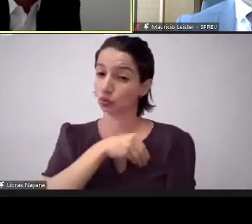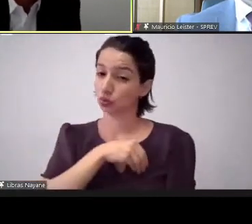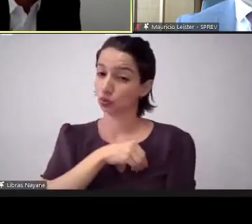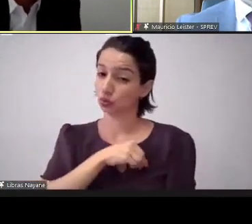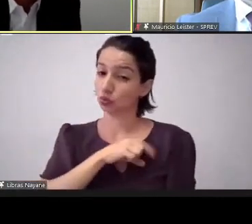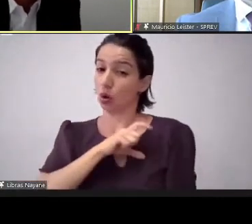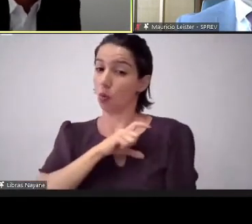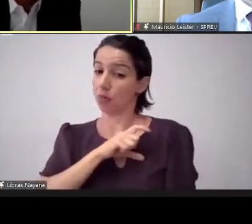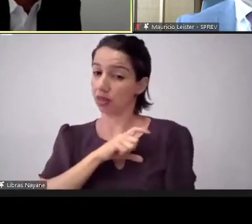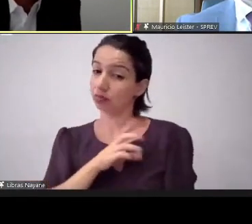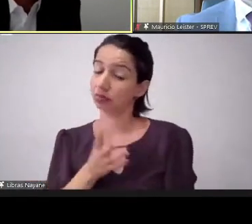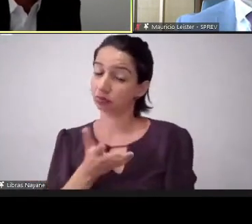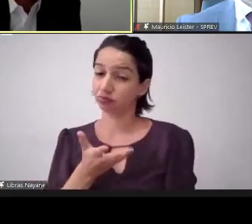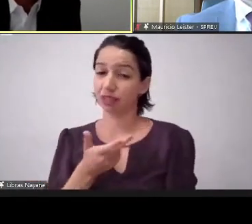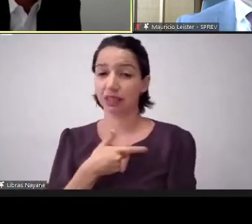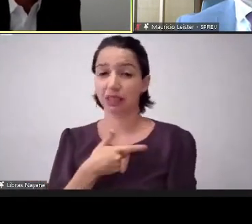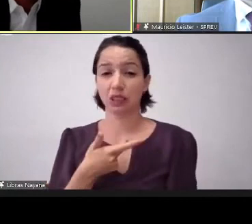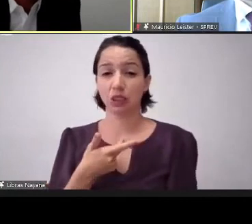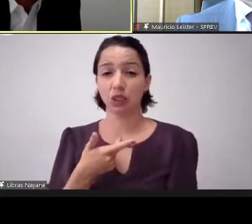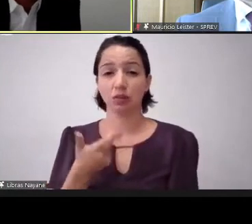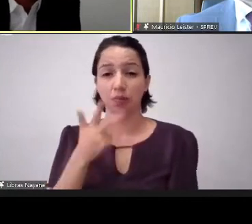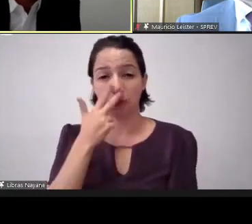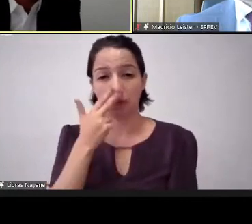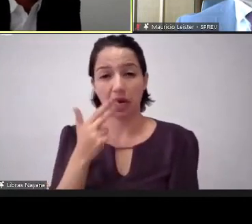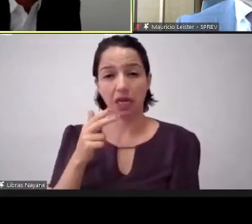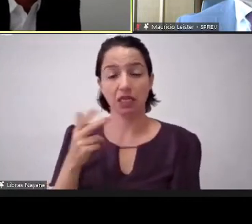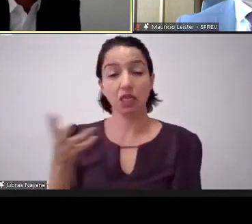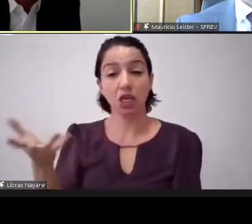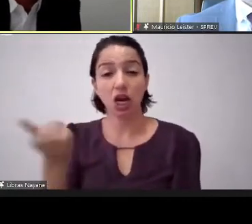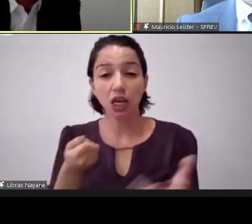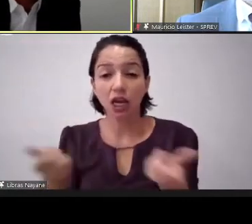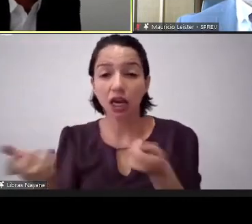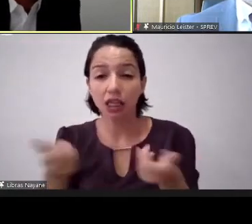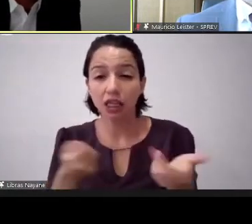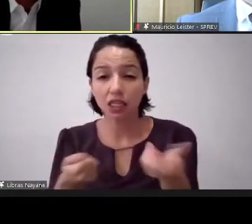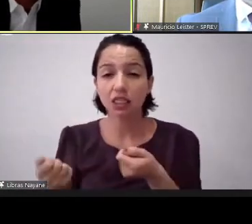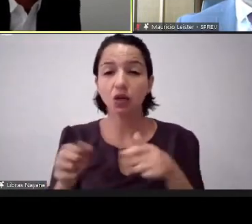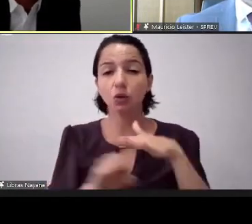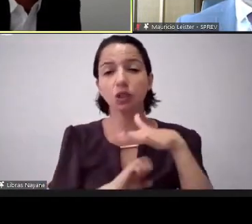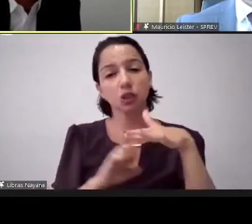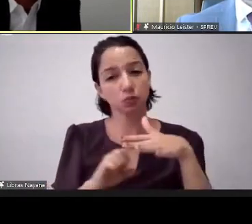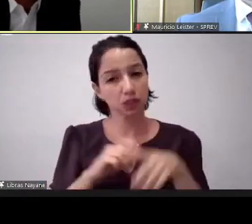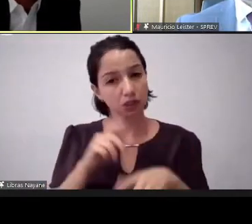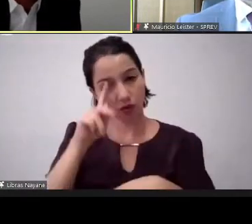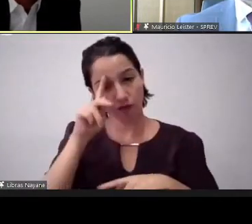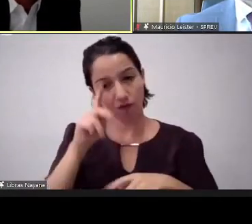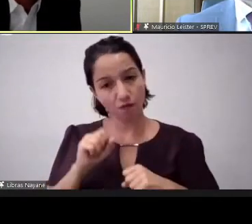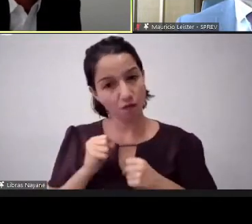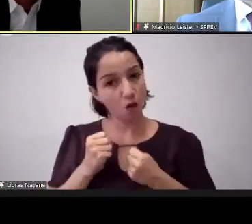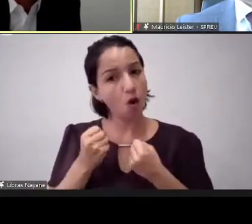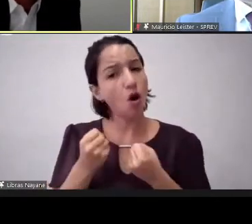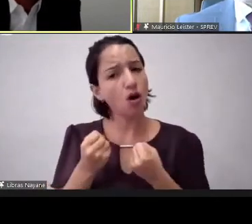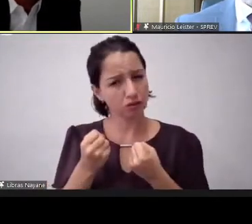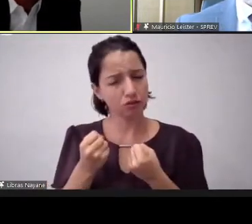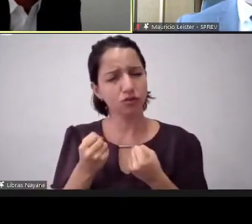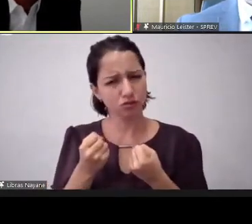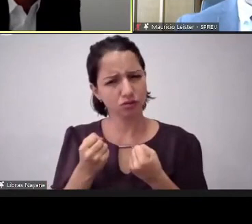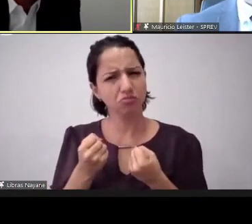minimum wage to continue basically the same. There's no space for them to